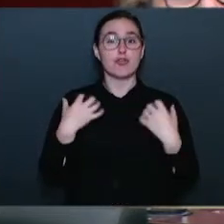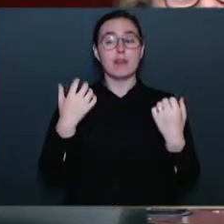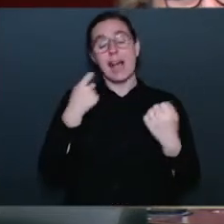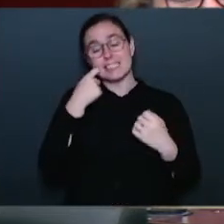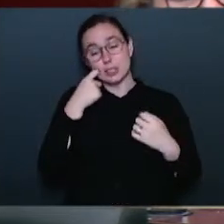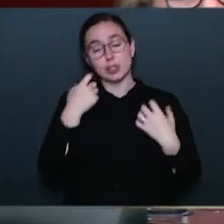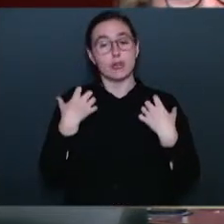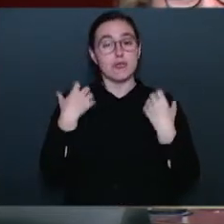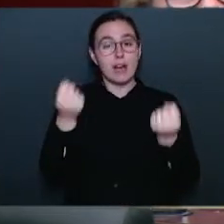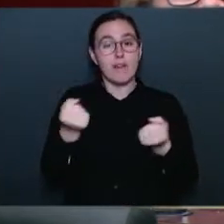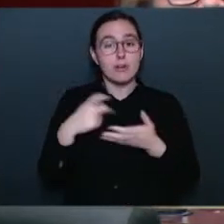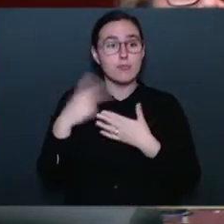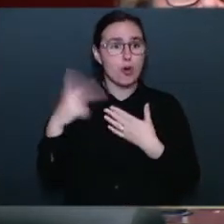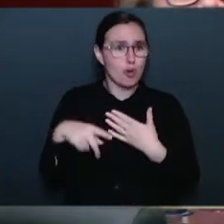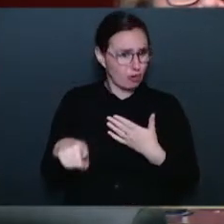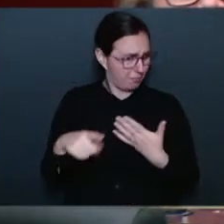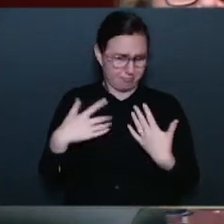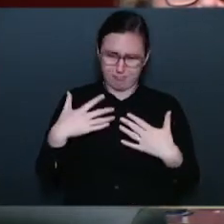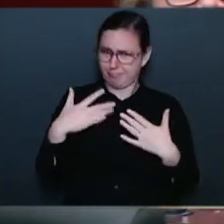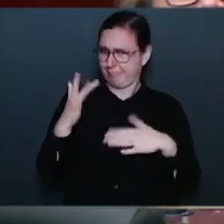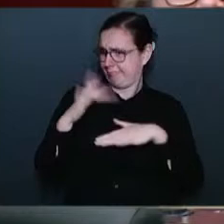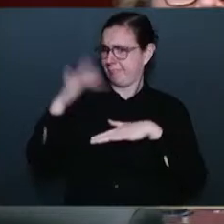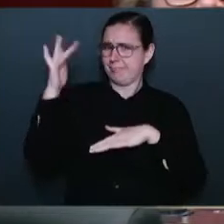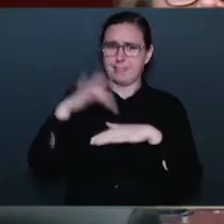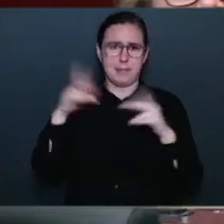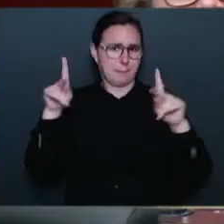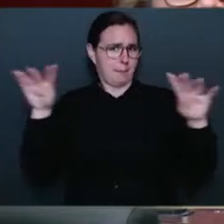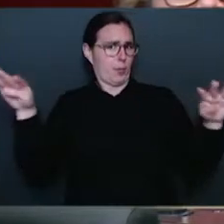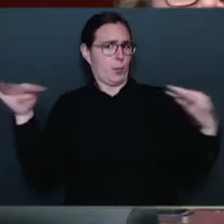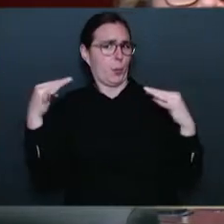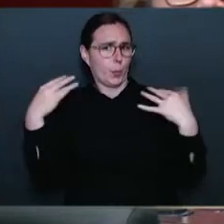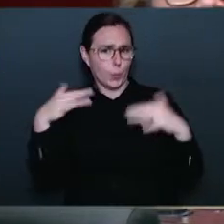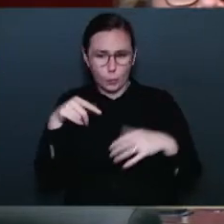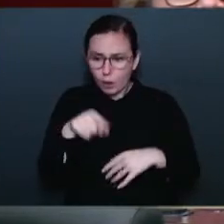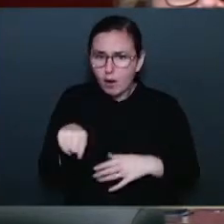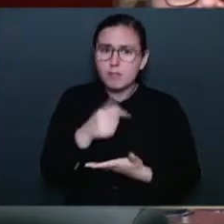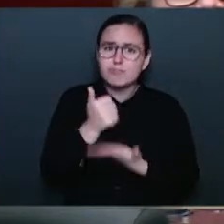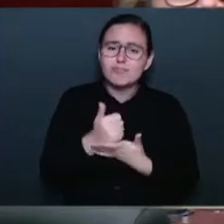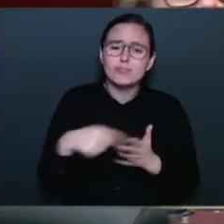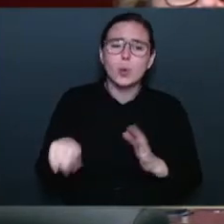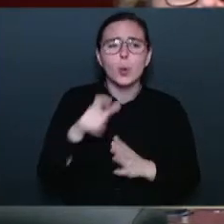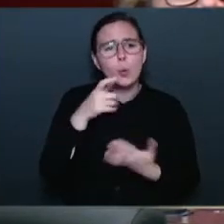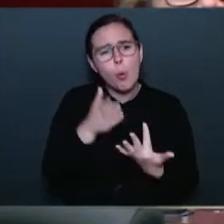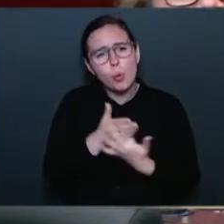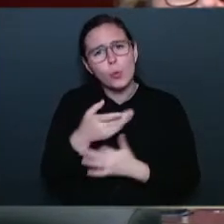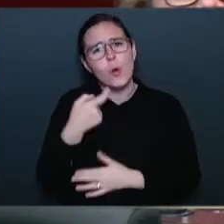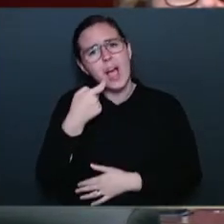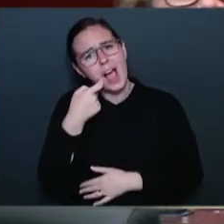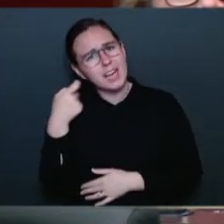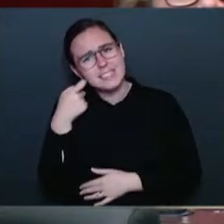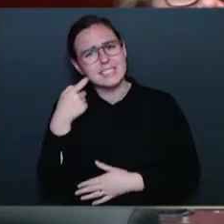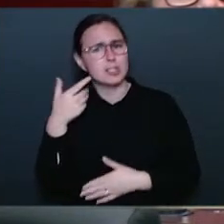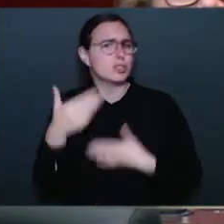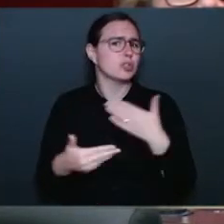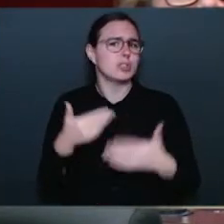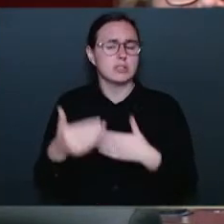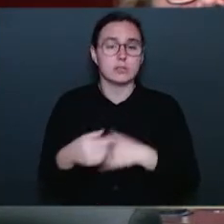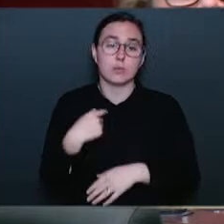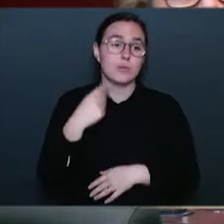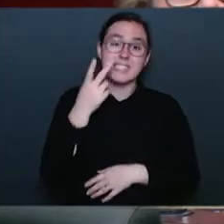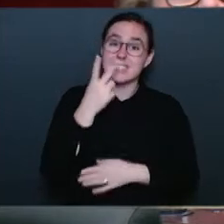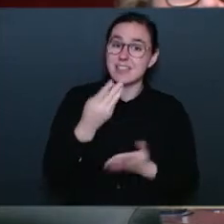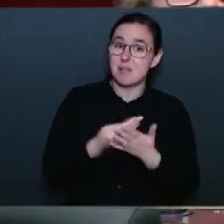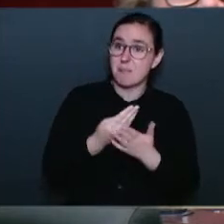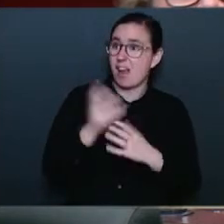we are seeing massive level levels of economic diversification including Financial Services high-tech film television hydrogen agriculture